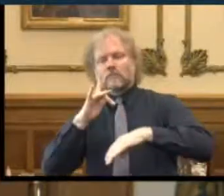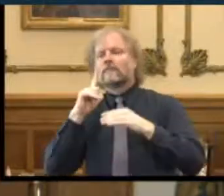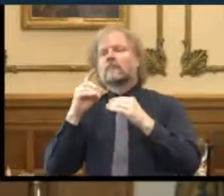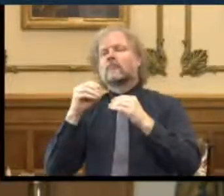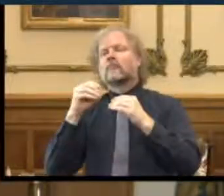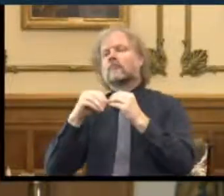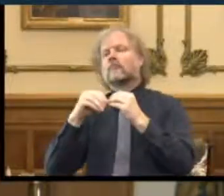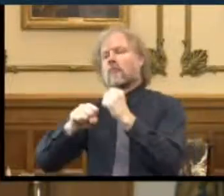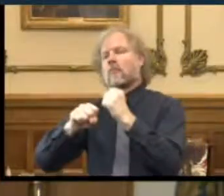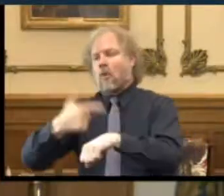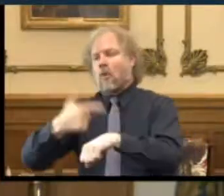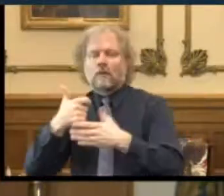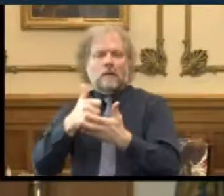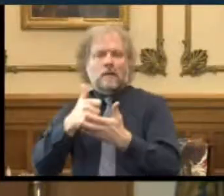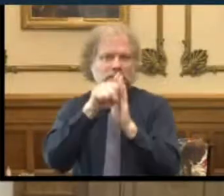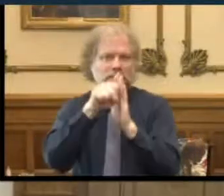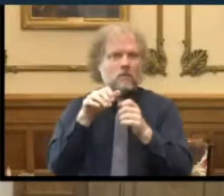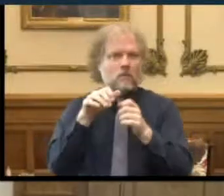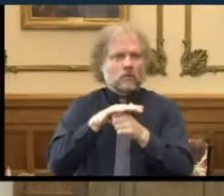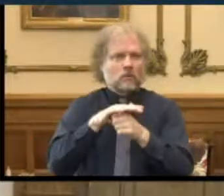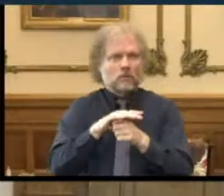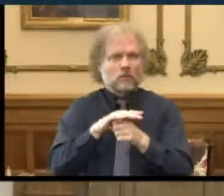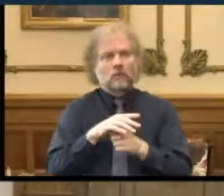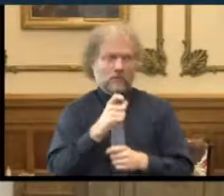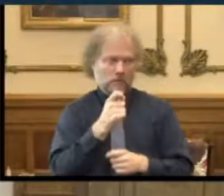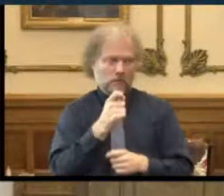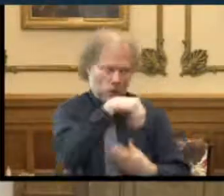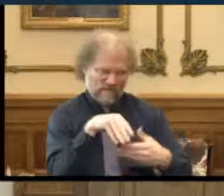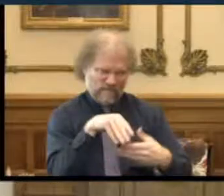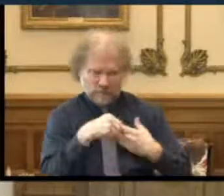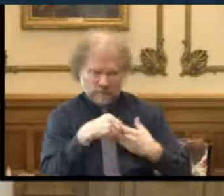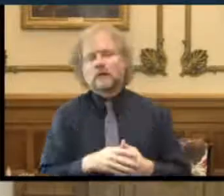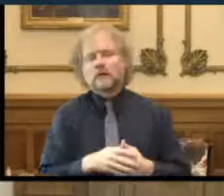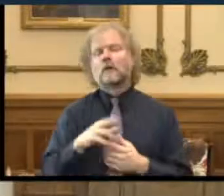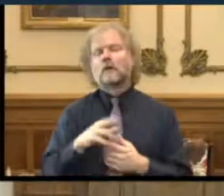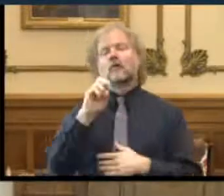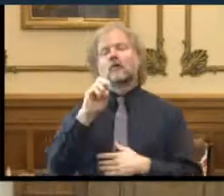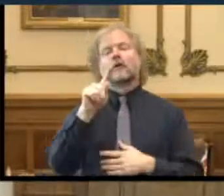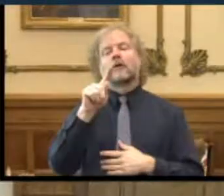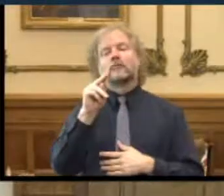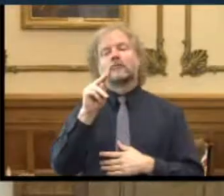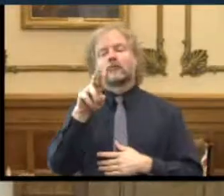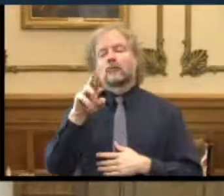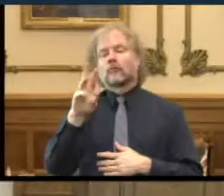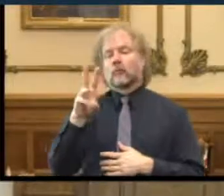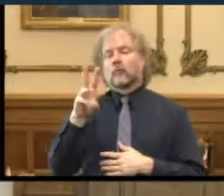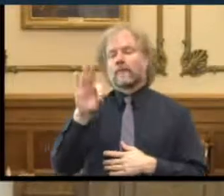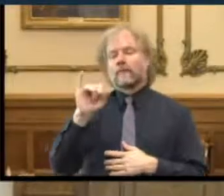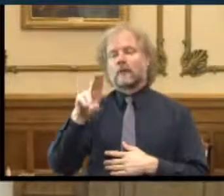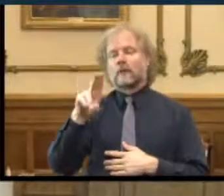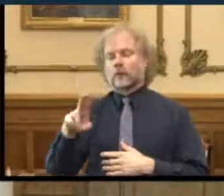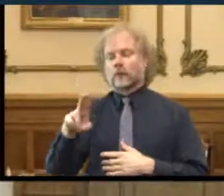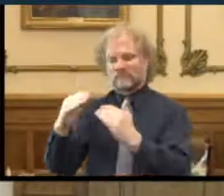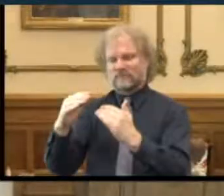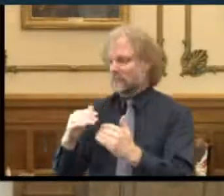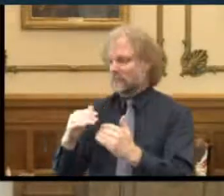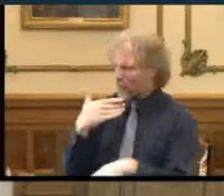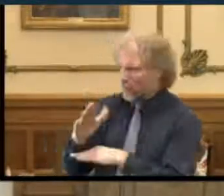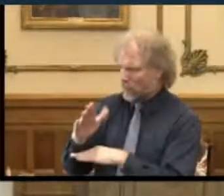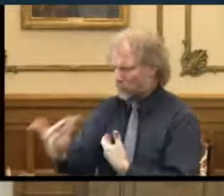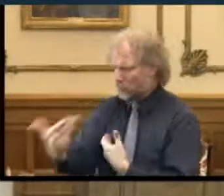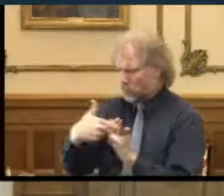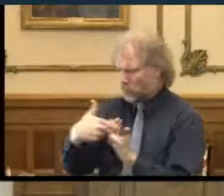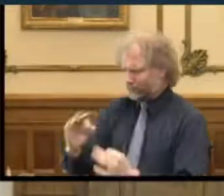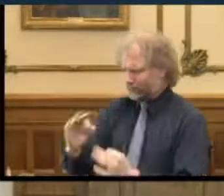and local units of government. With flexibility, yes. Brock Turner, WFIU. Good afternoon. Thanks for joining us.